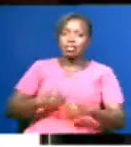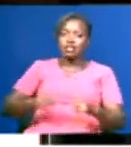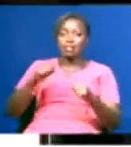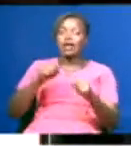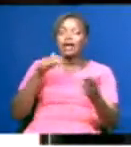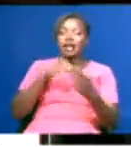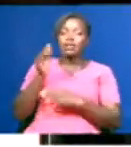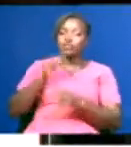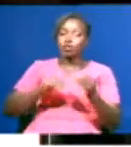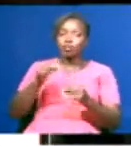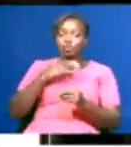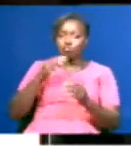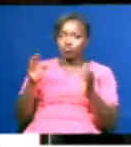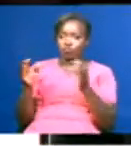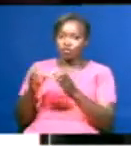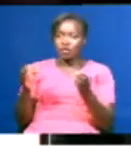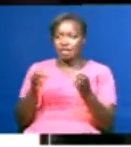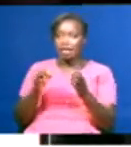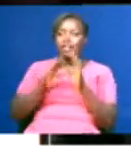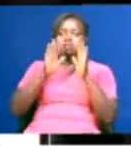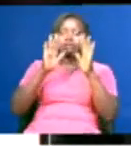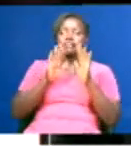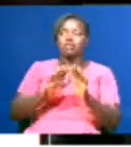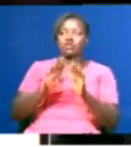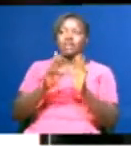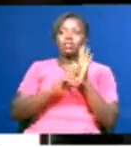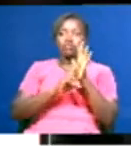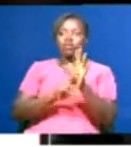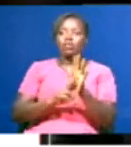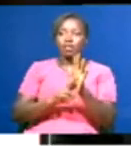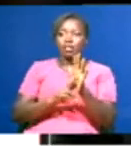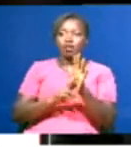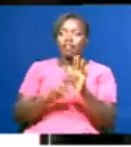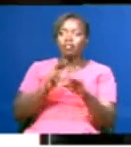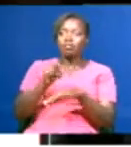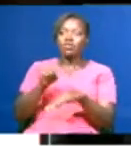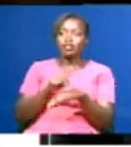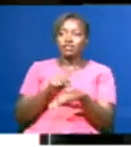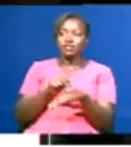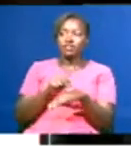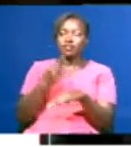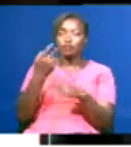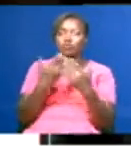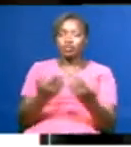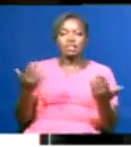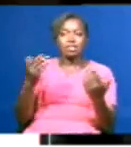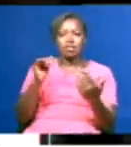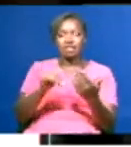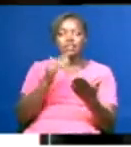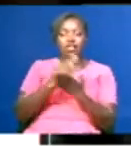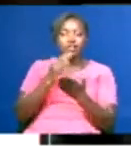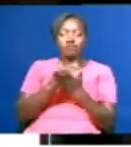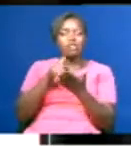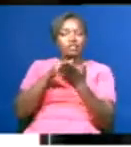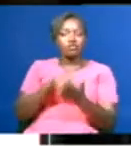body. This is a very significant role for our nation. One of the things that have really bedeviled our